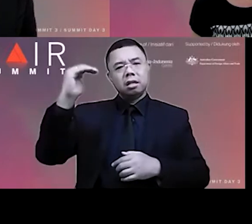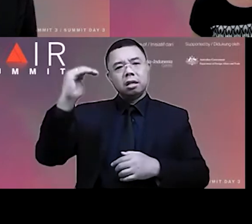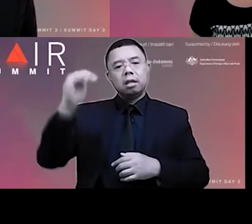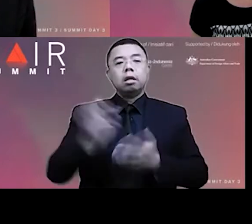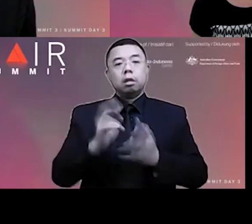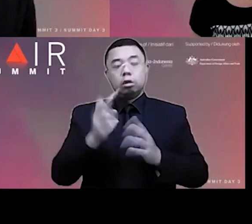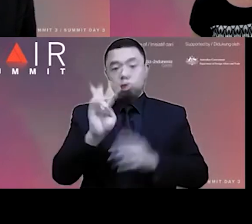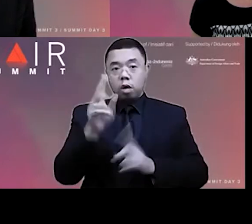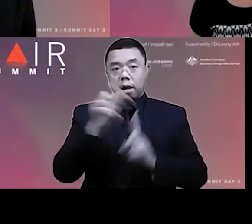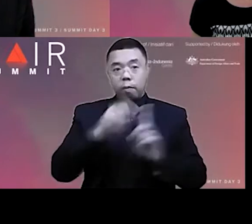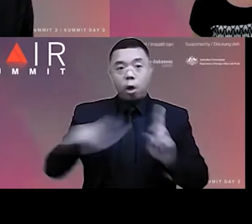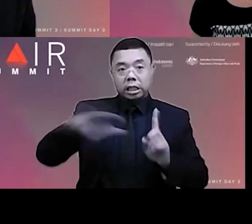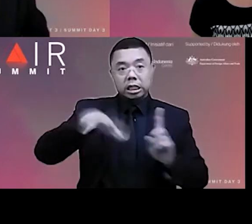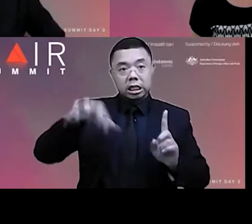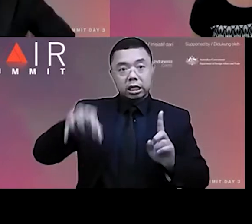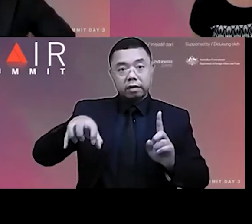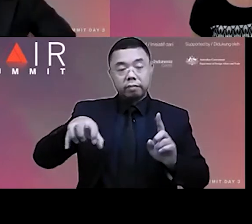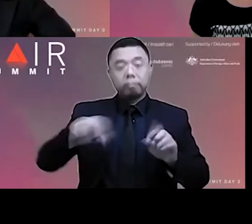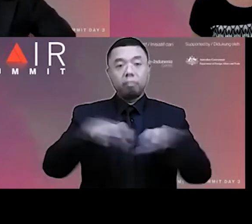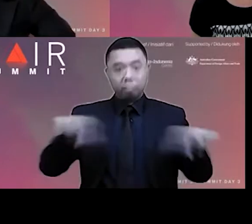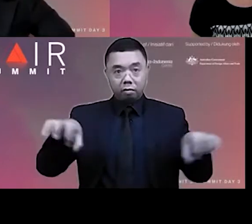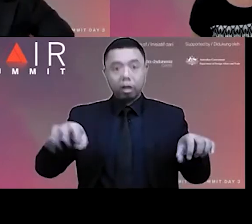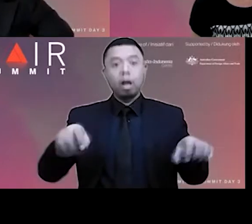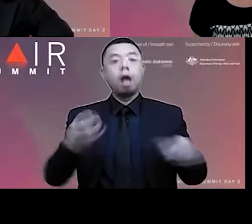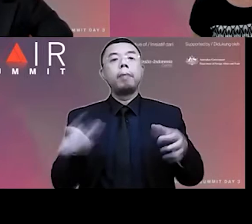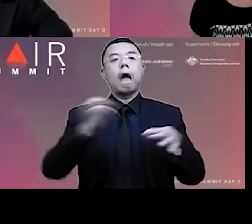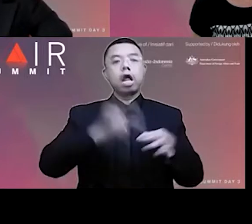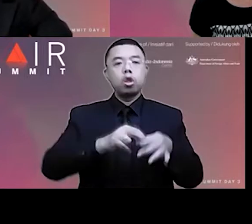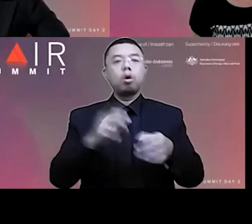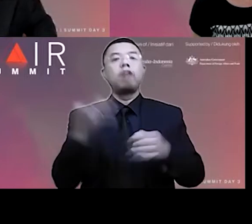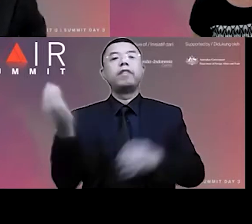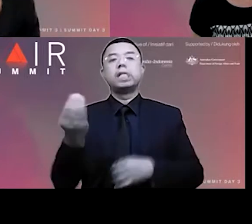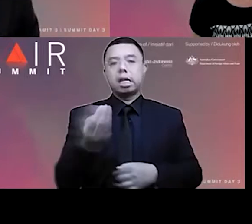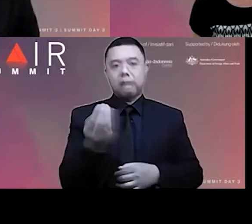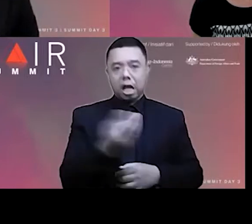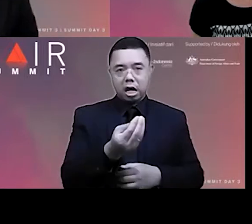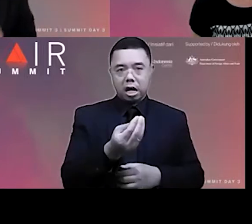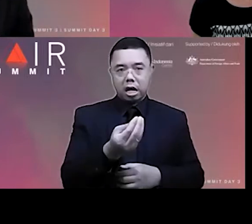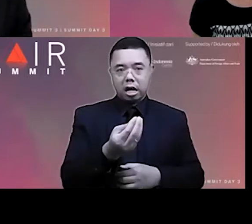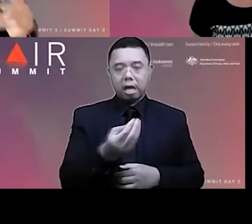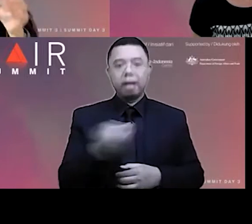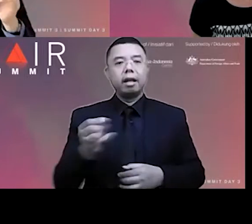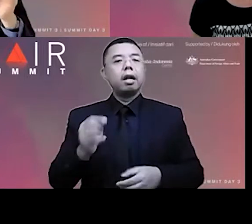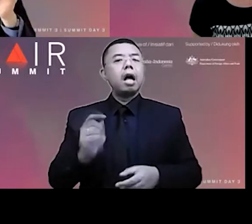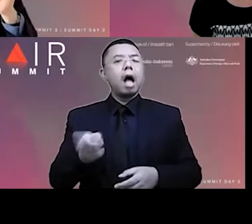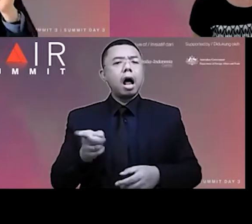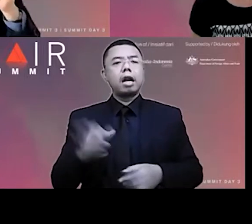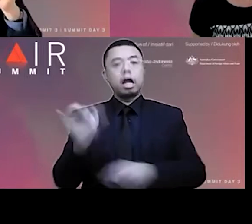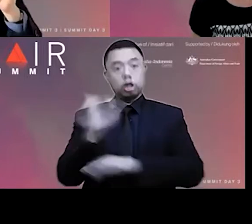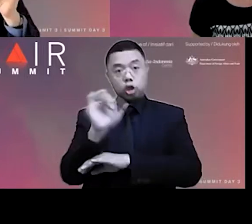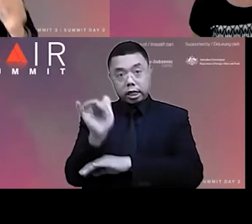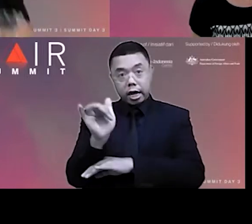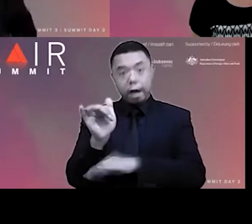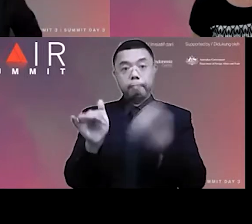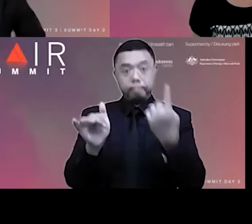to rely on tourism. And although Yogyakarta is not as famous as Bali